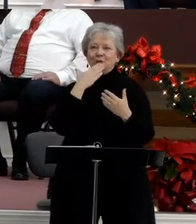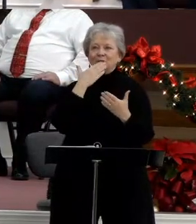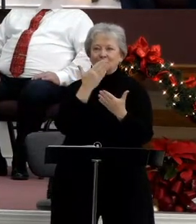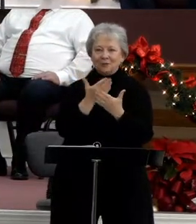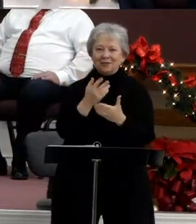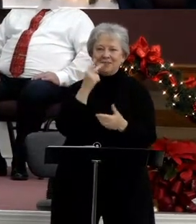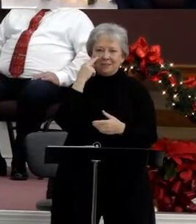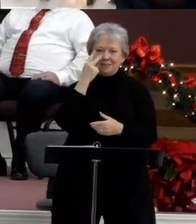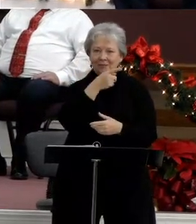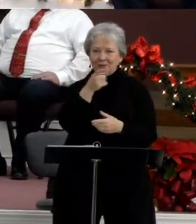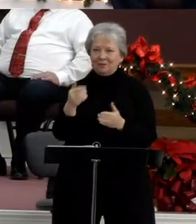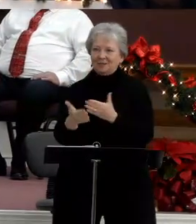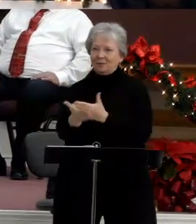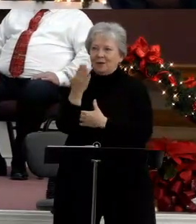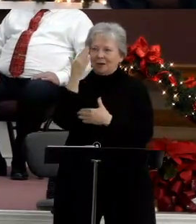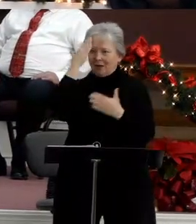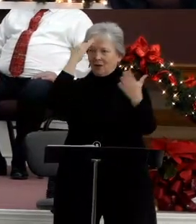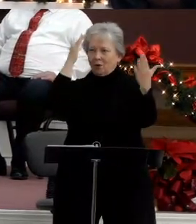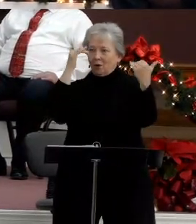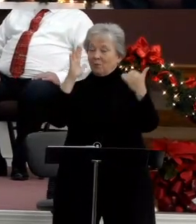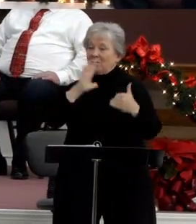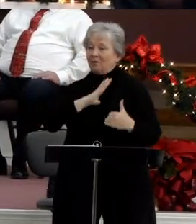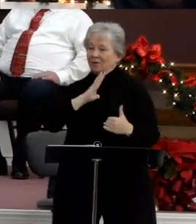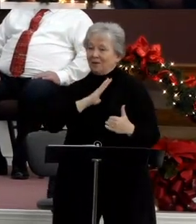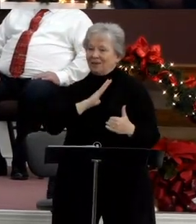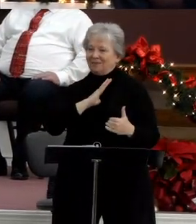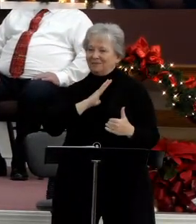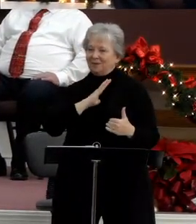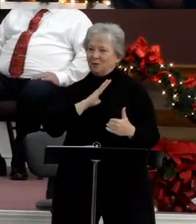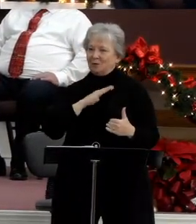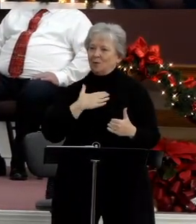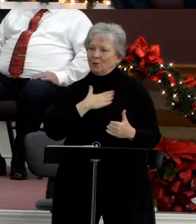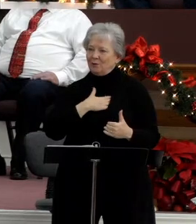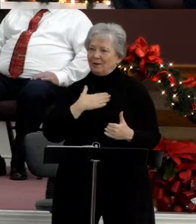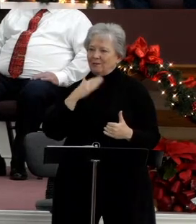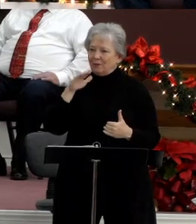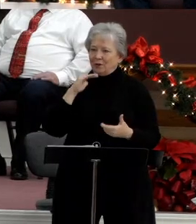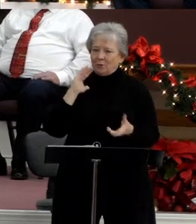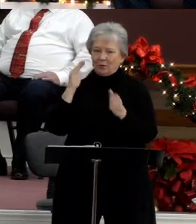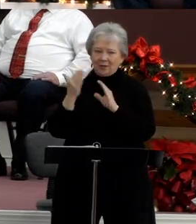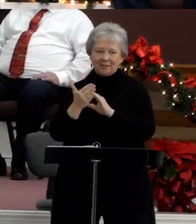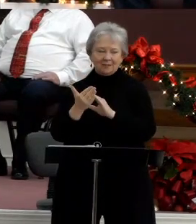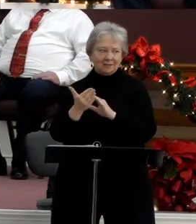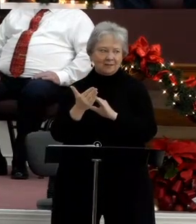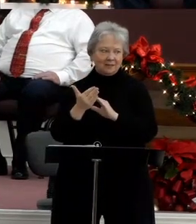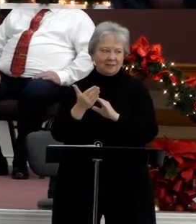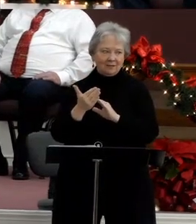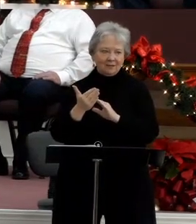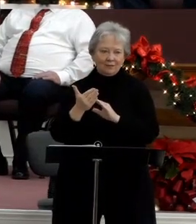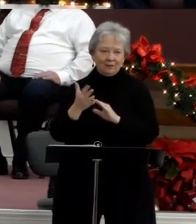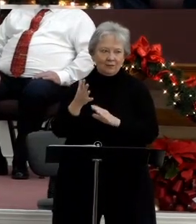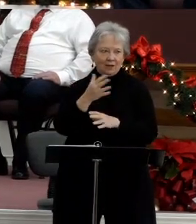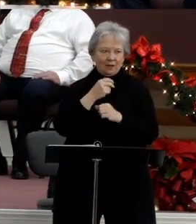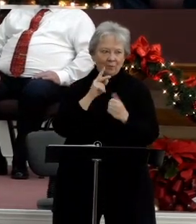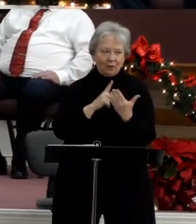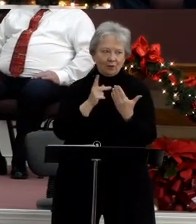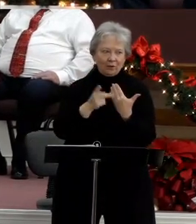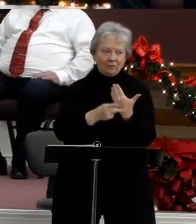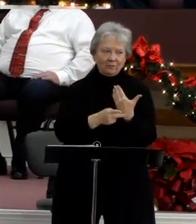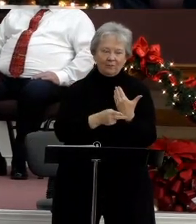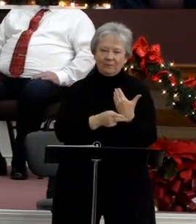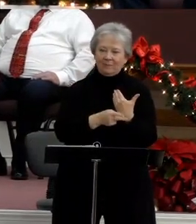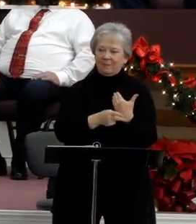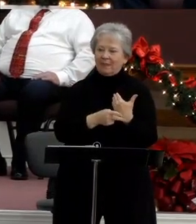morning. Hope you're doing well. And we're grateful for your presence here. Hope you got a bulletin when you came in. Inside that bulletin are